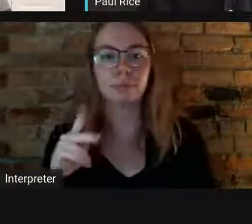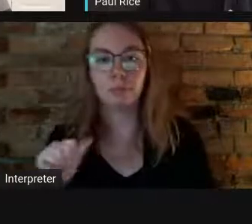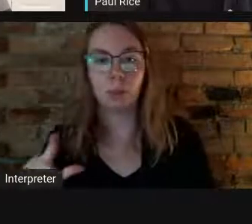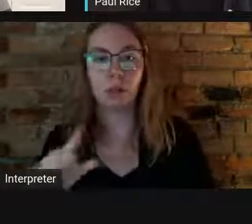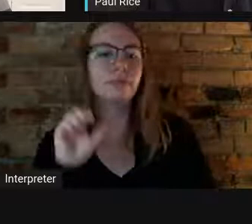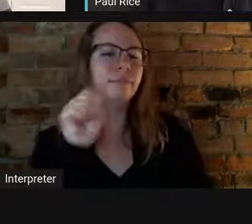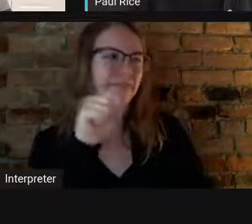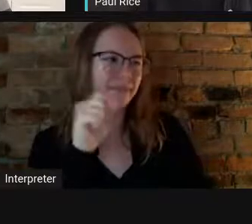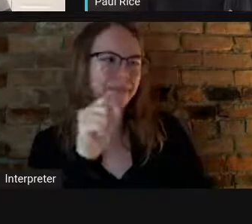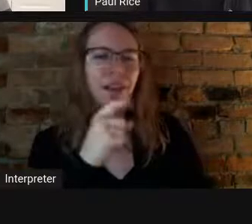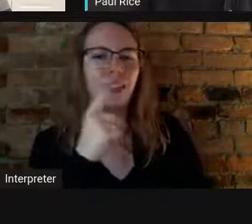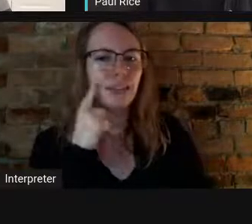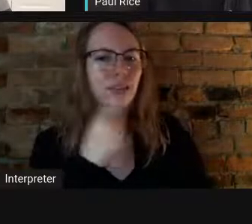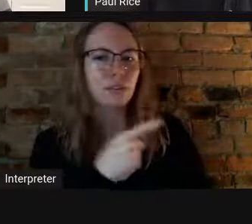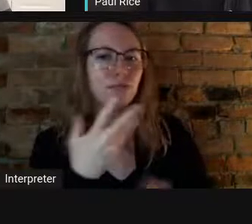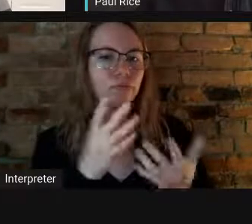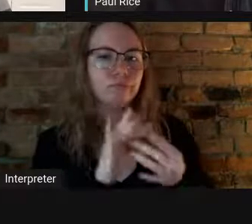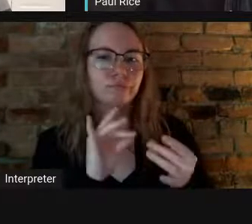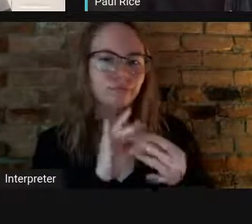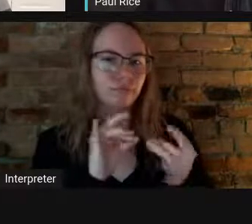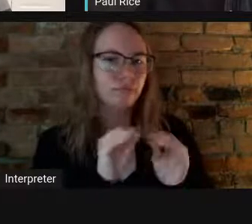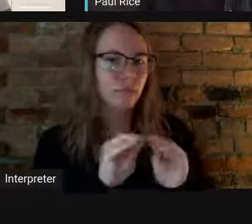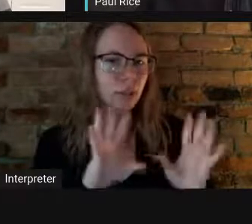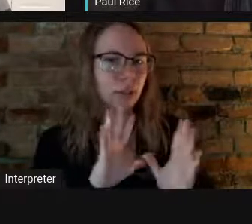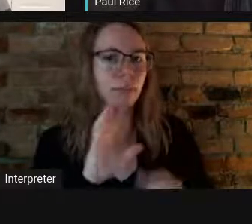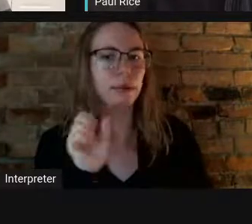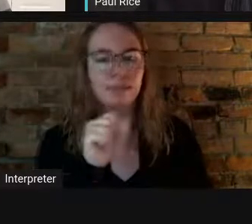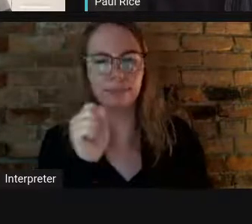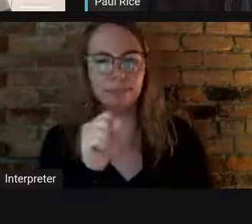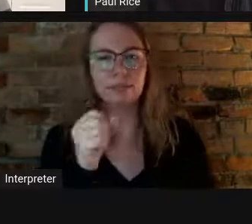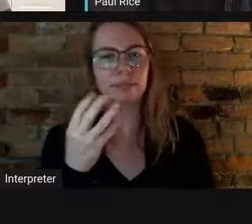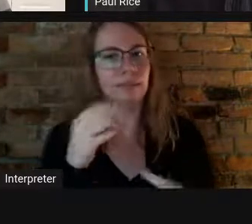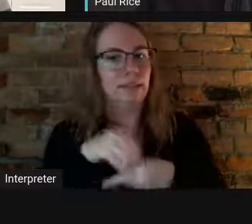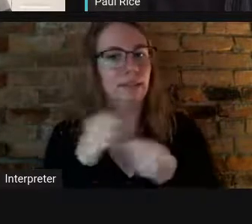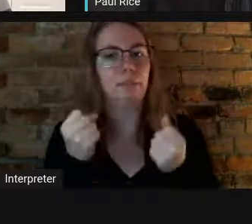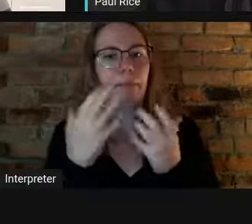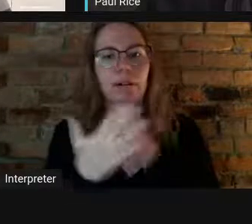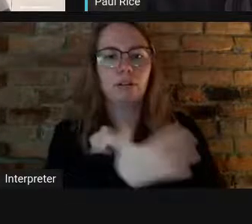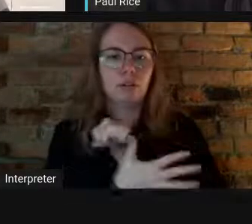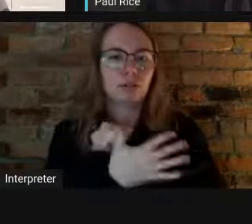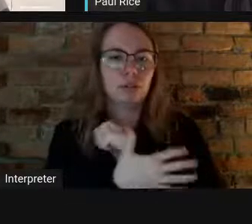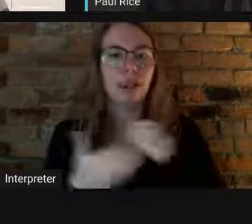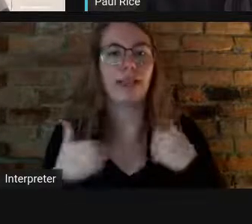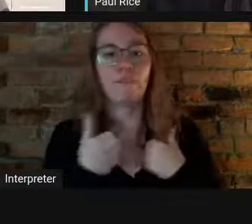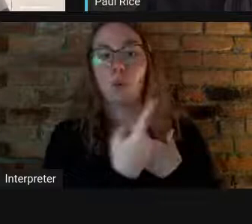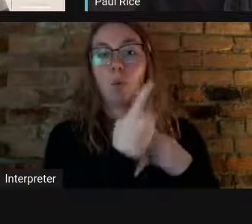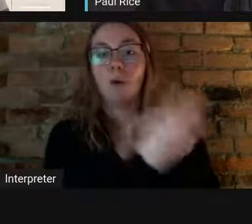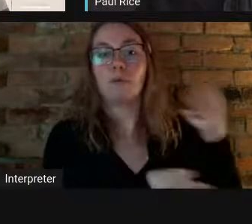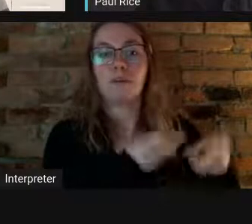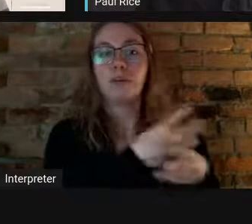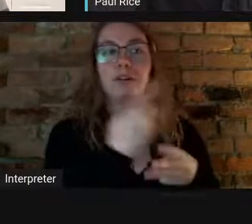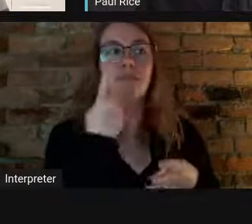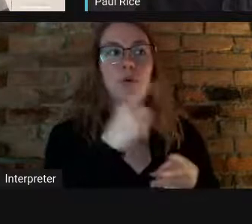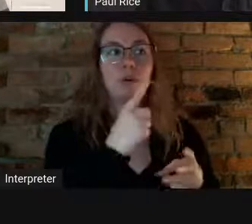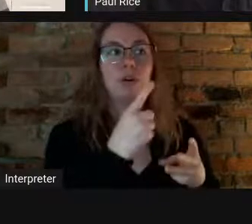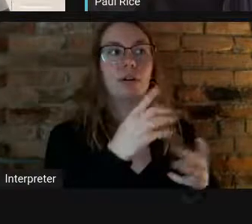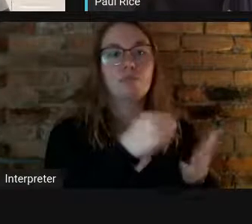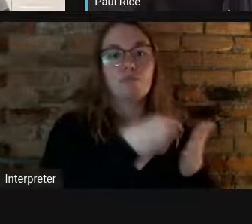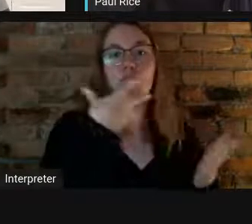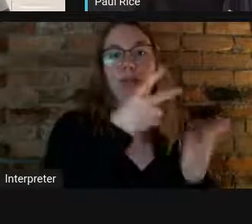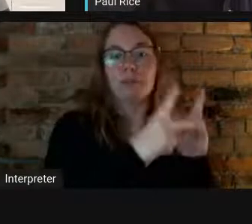think you really touched upon it there. I think there are, in many countries, there's one world for the wealthy and there's one world for the regular